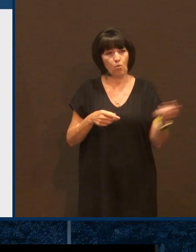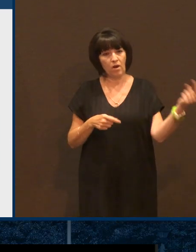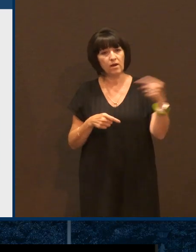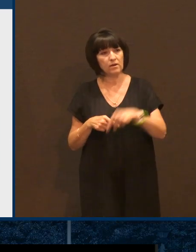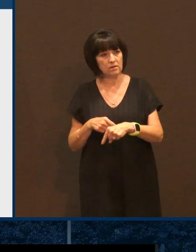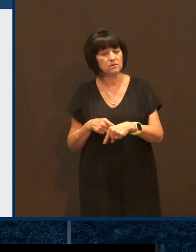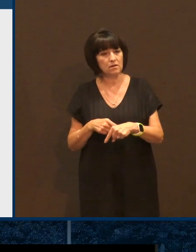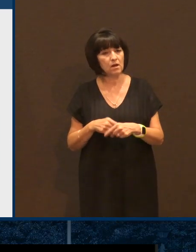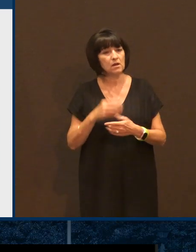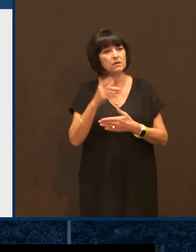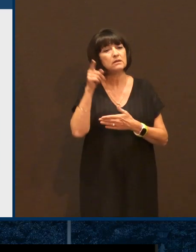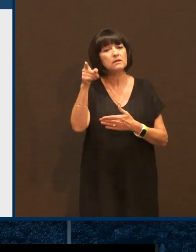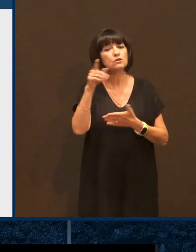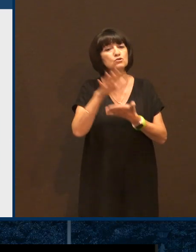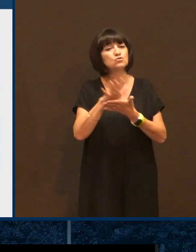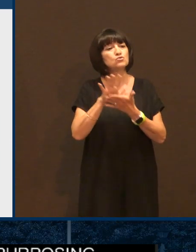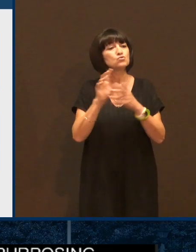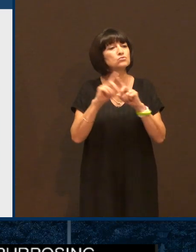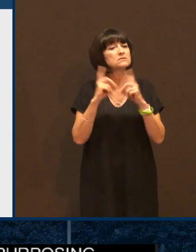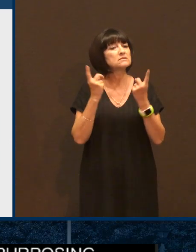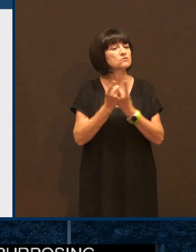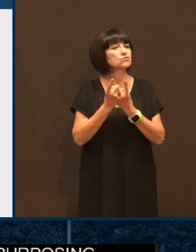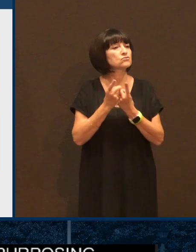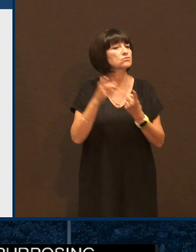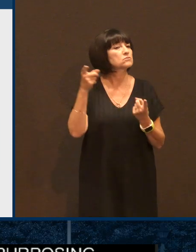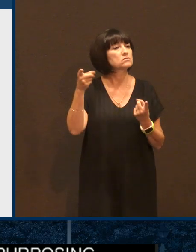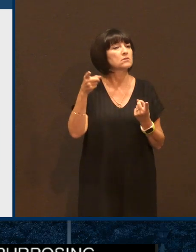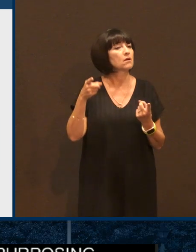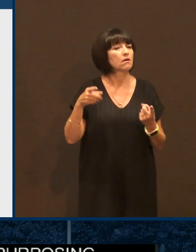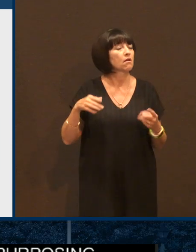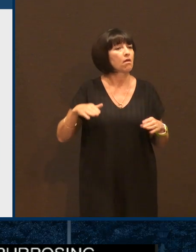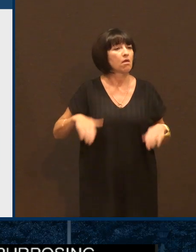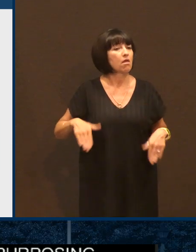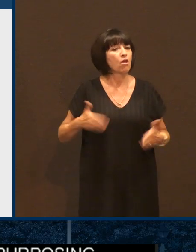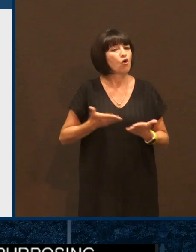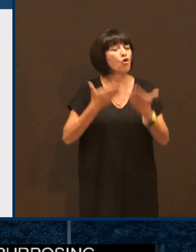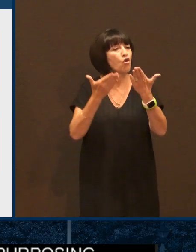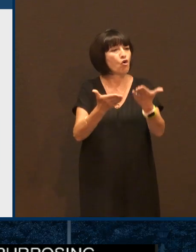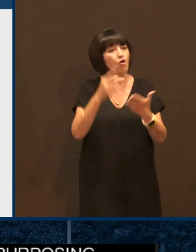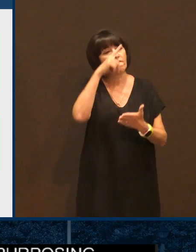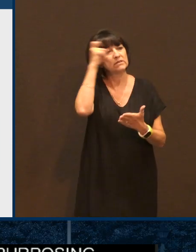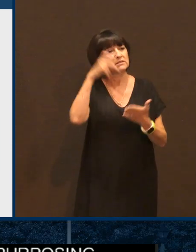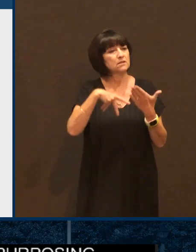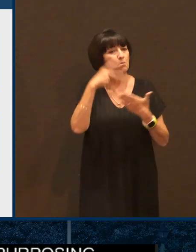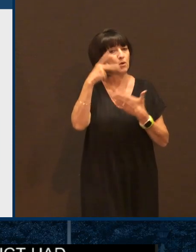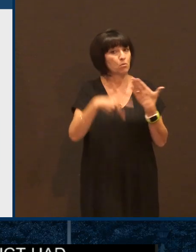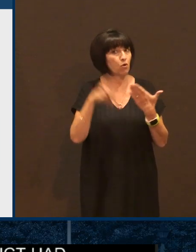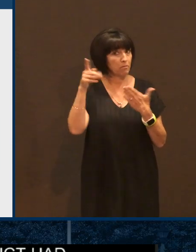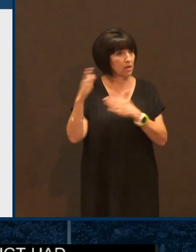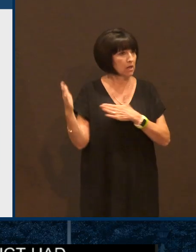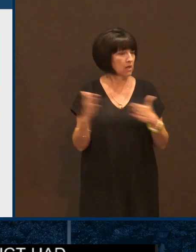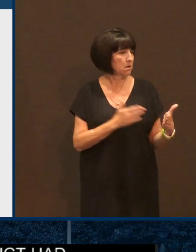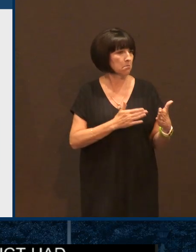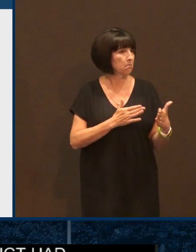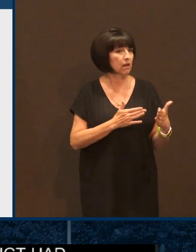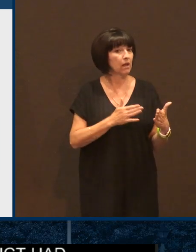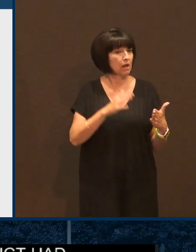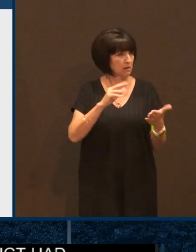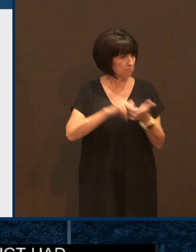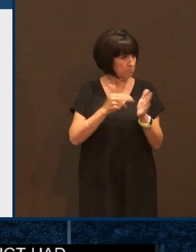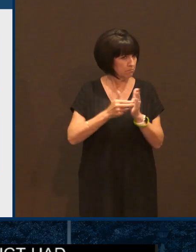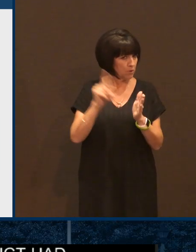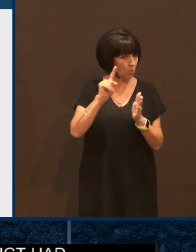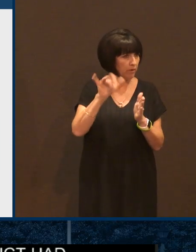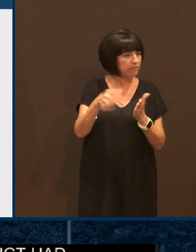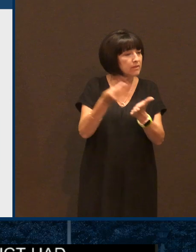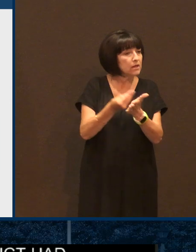The particular school district had not been able to offer the summer program that was planned. So now they redirect those funds